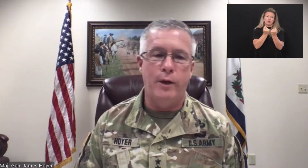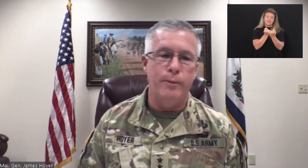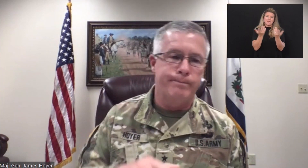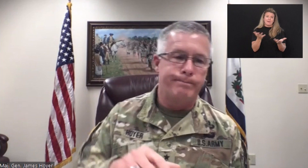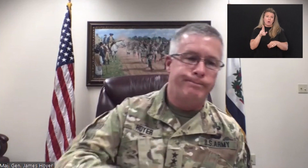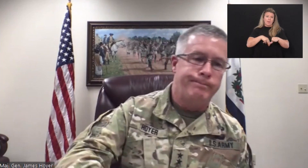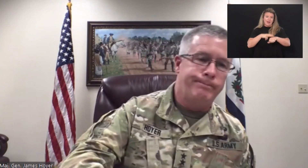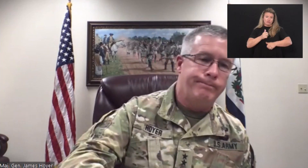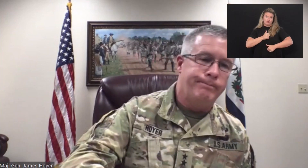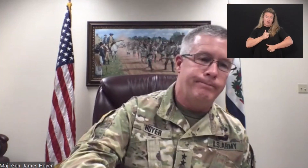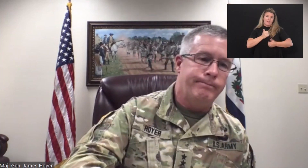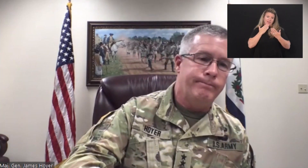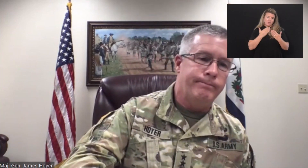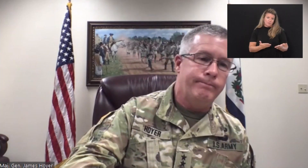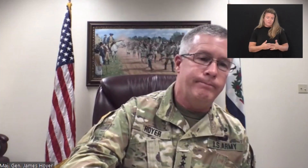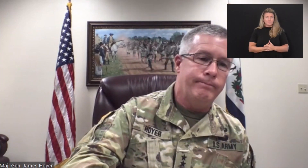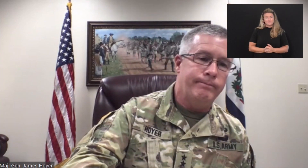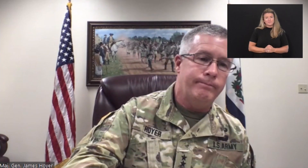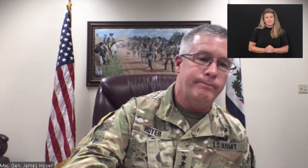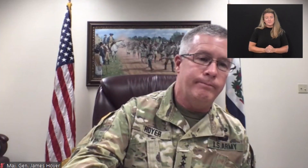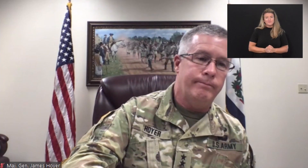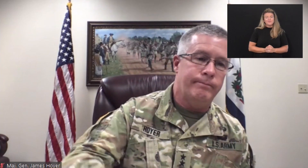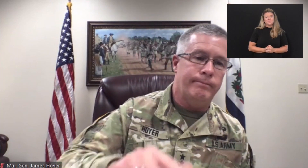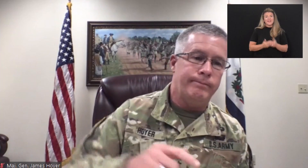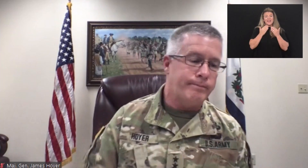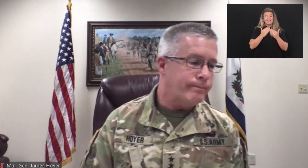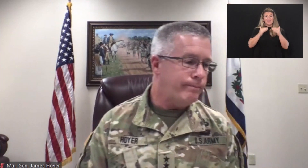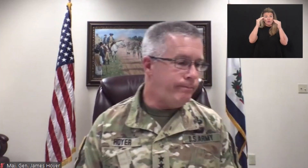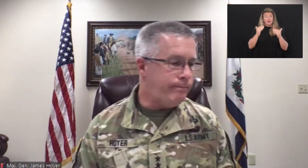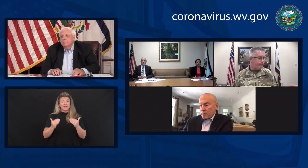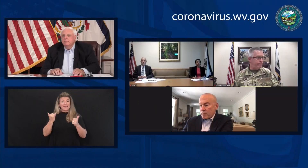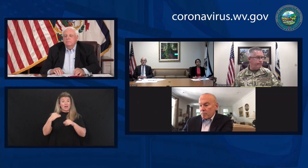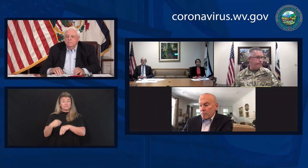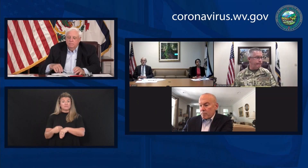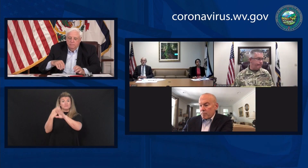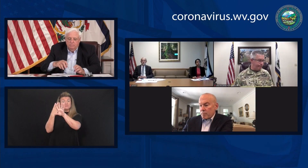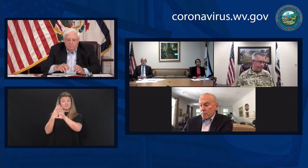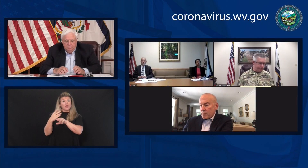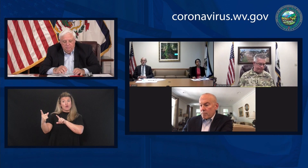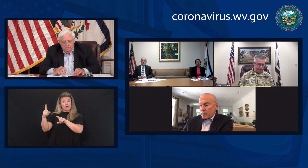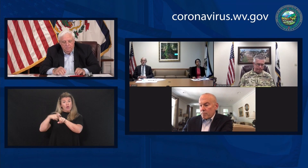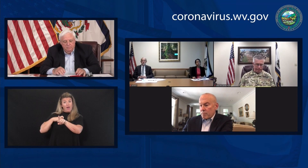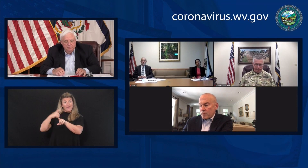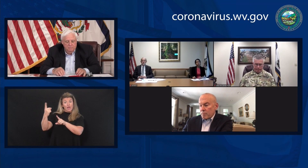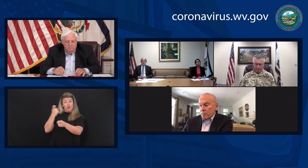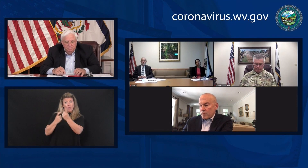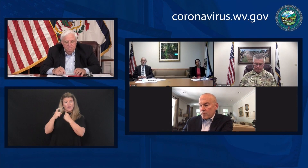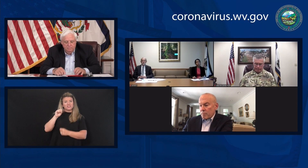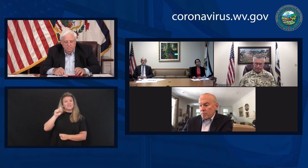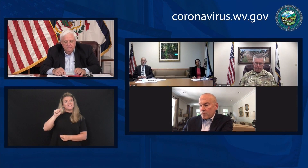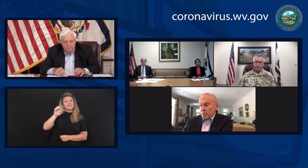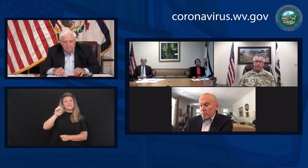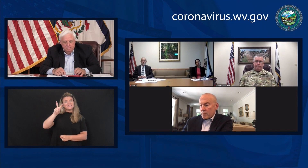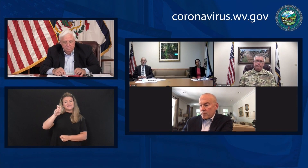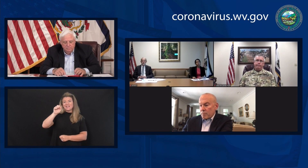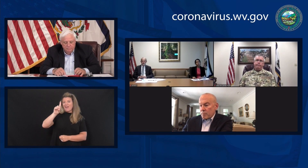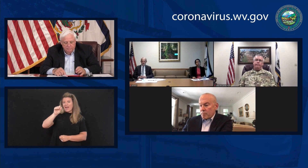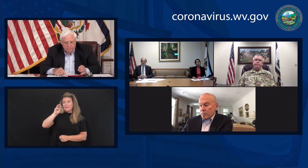our healthcare assets. Remember, the mortality rate around the world, 1 to 3% when your healthcare system's working